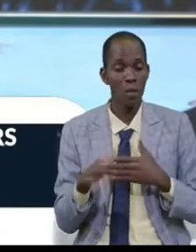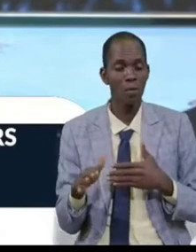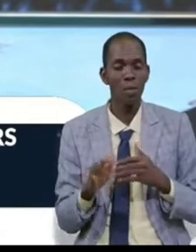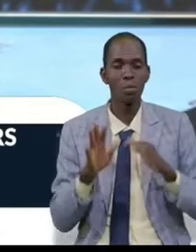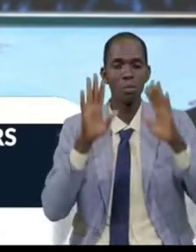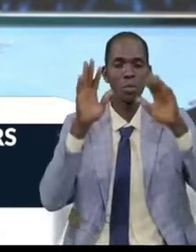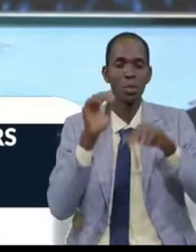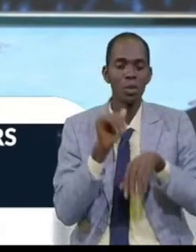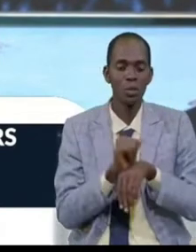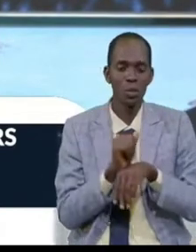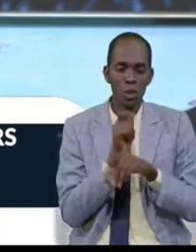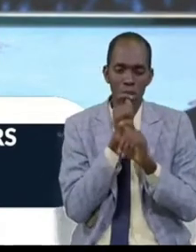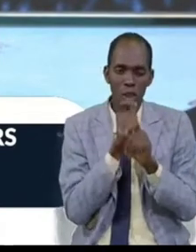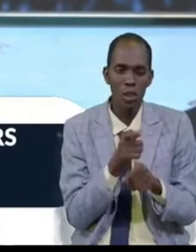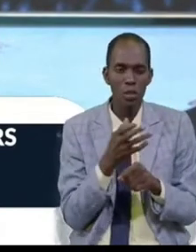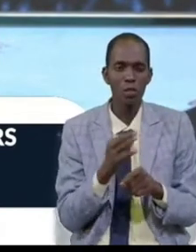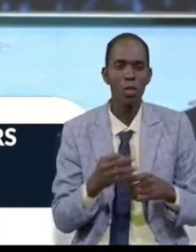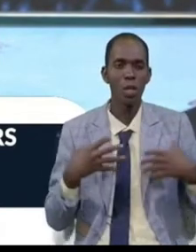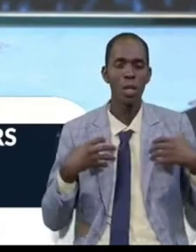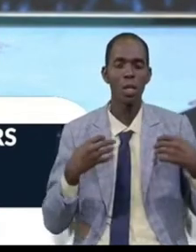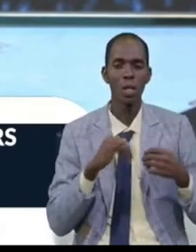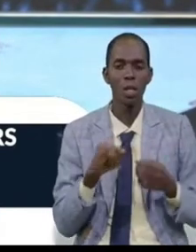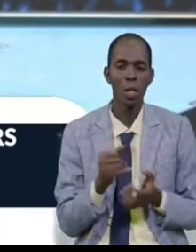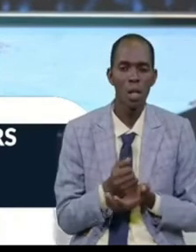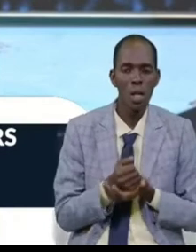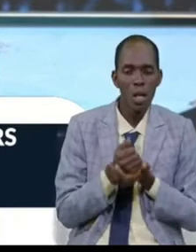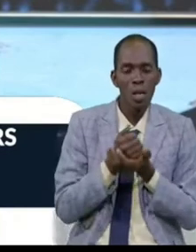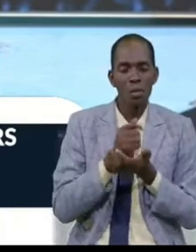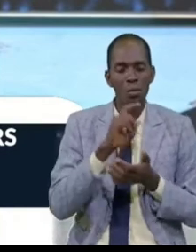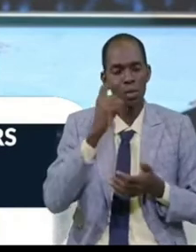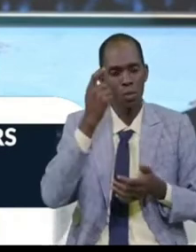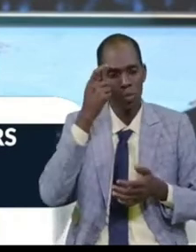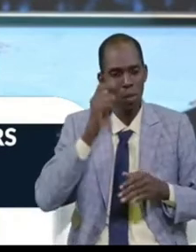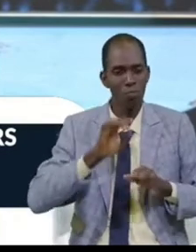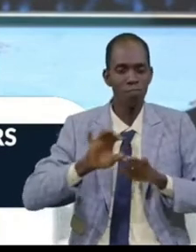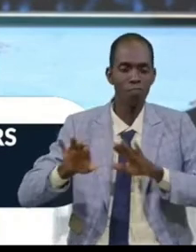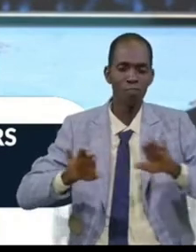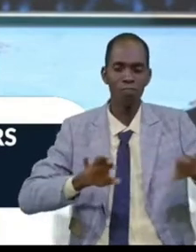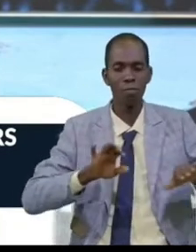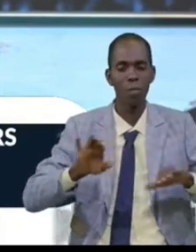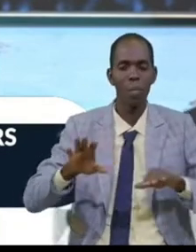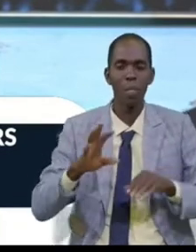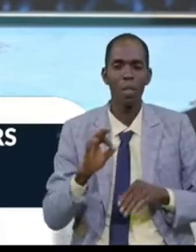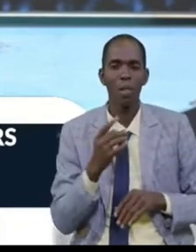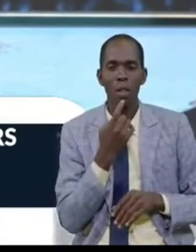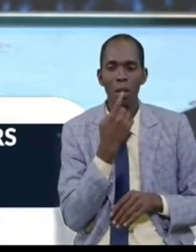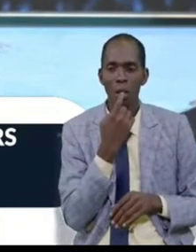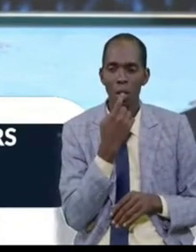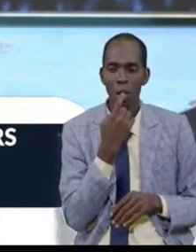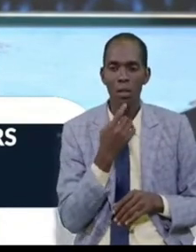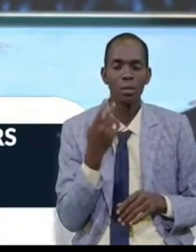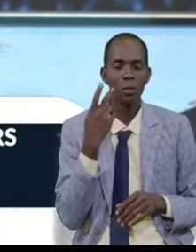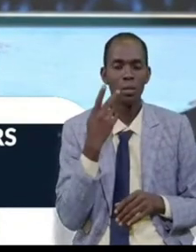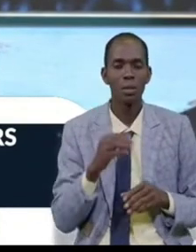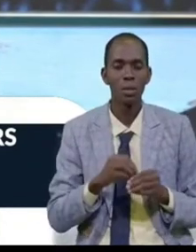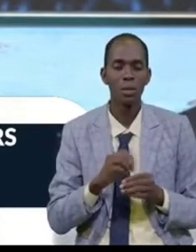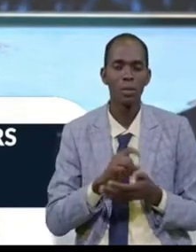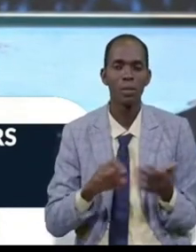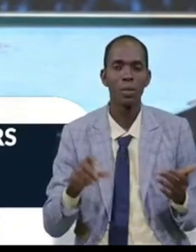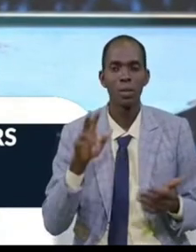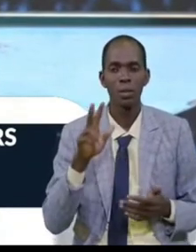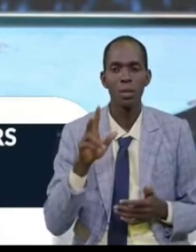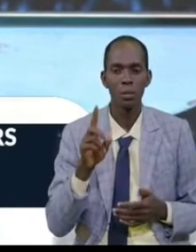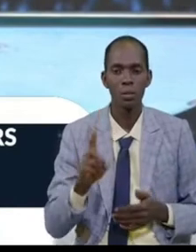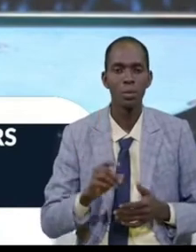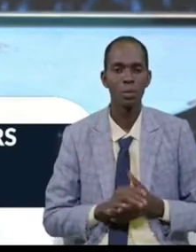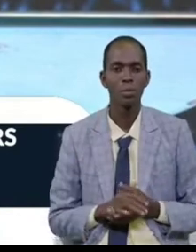gifts of healings, health, governments, diversities of tongues. It tells us in verse 31,